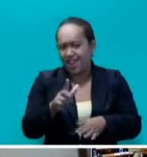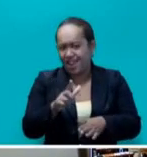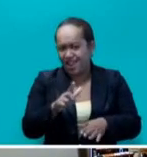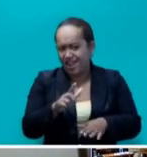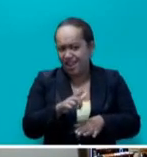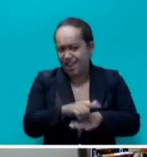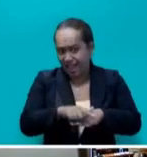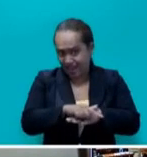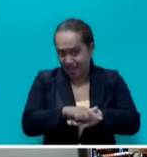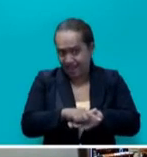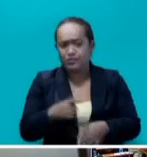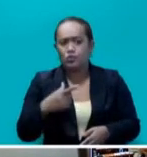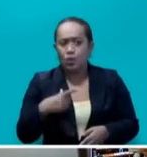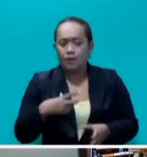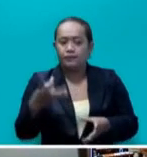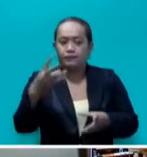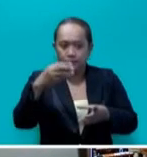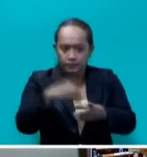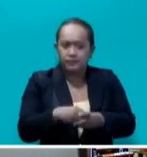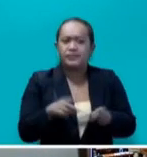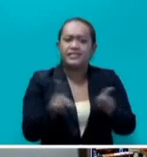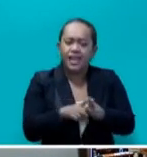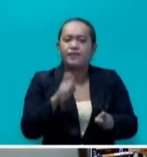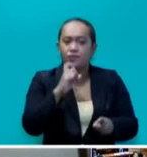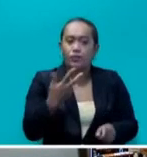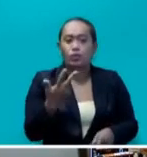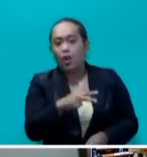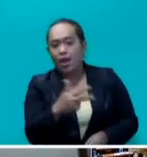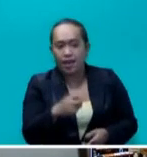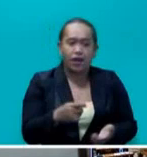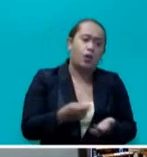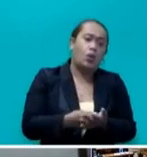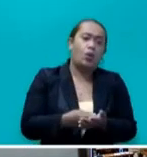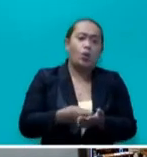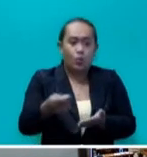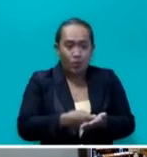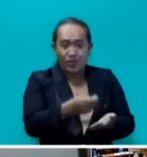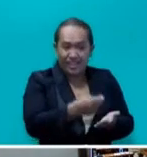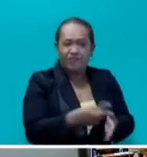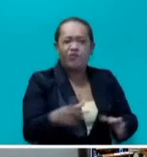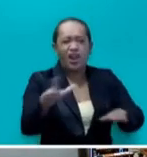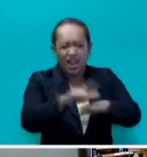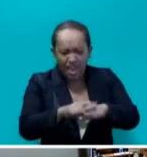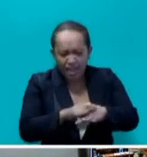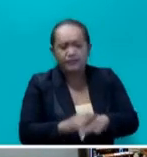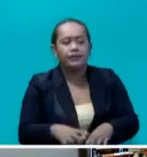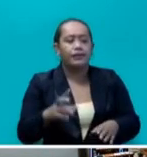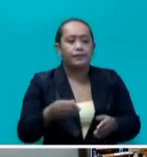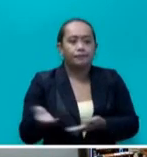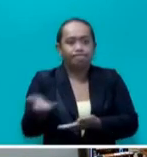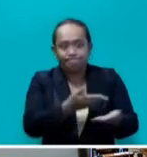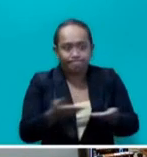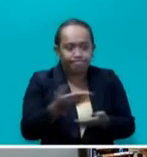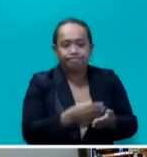Lands is also required for any mortgage, charge, or pledge on the protected lease, or for any protected lease to be dealt with by any